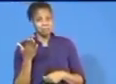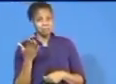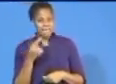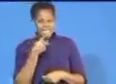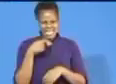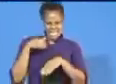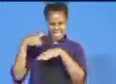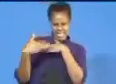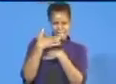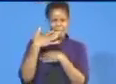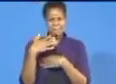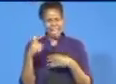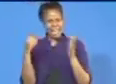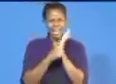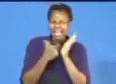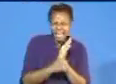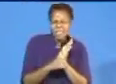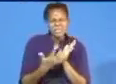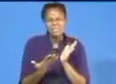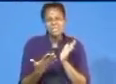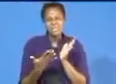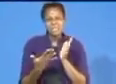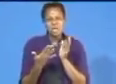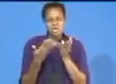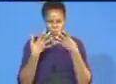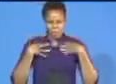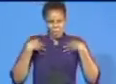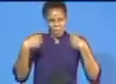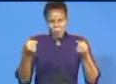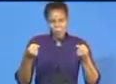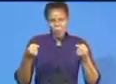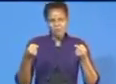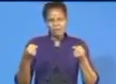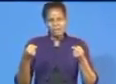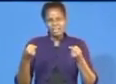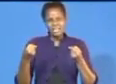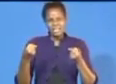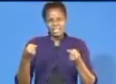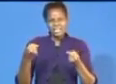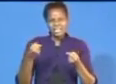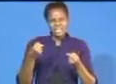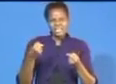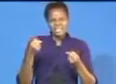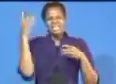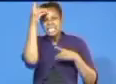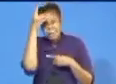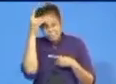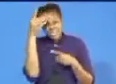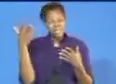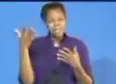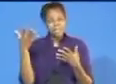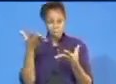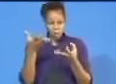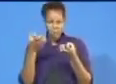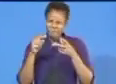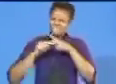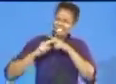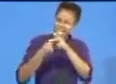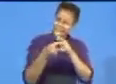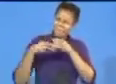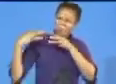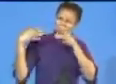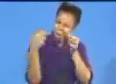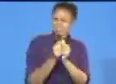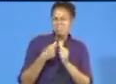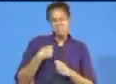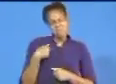He's sending me letters to cure leprosy. He wants to pick a war with